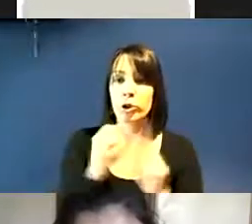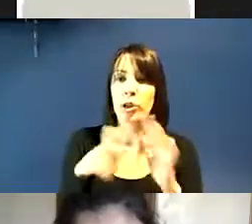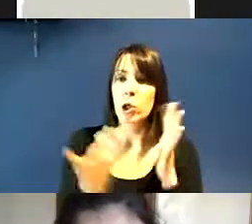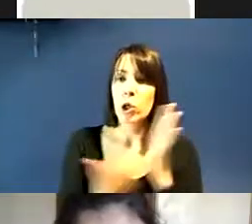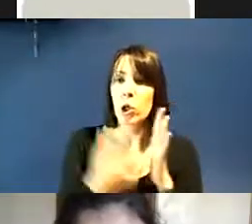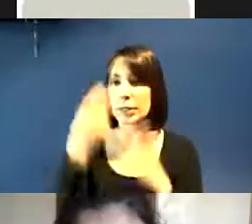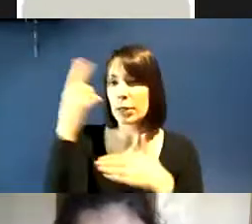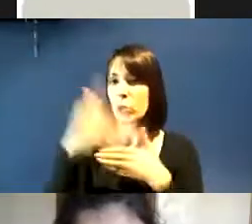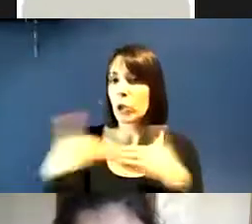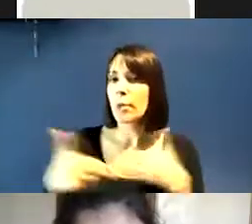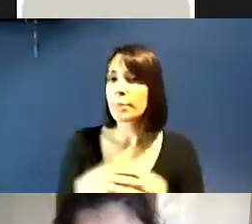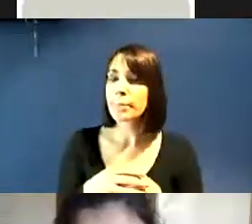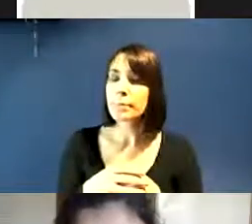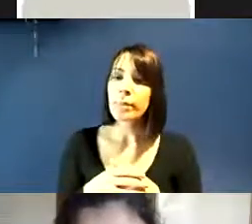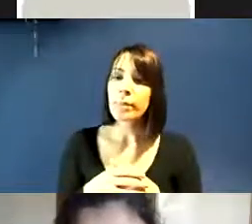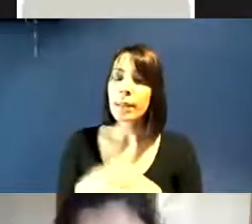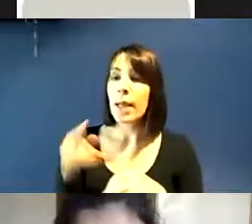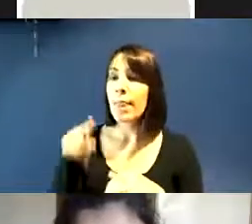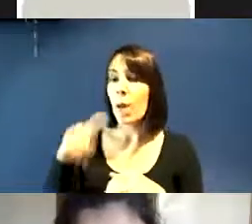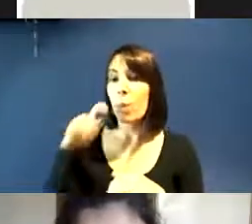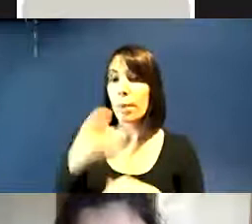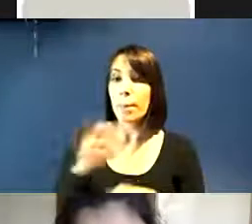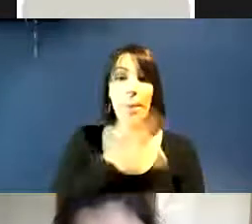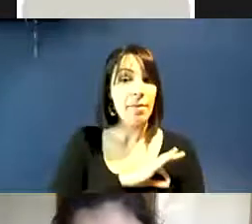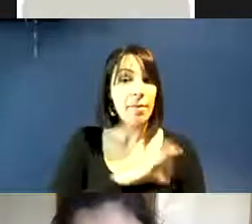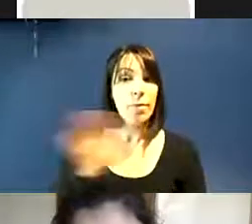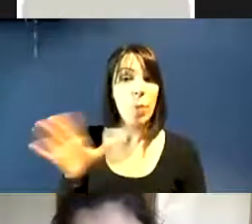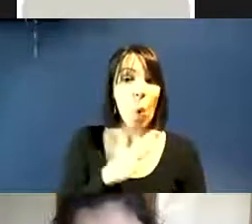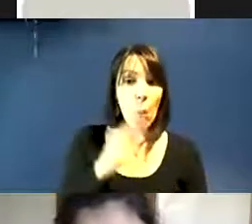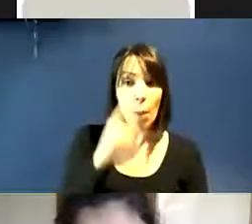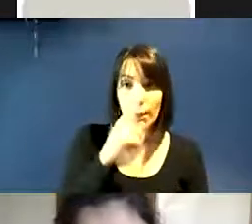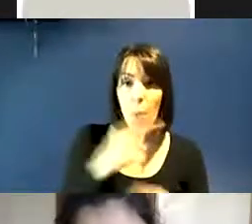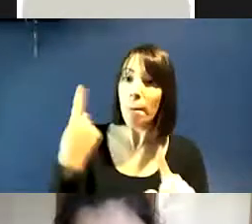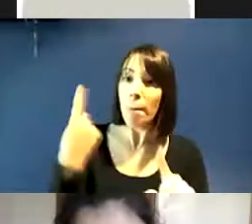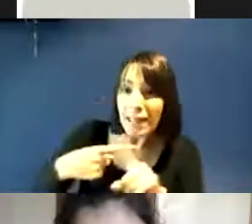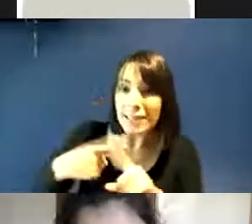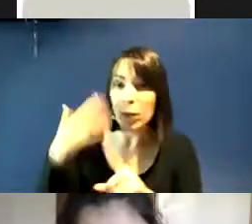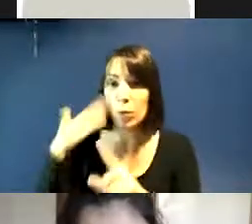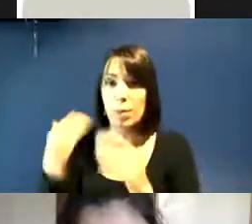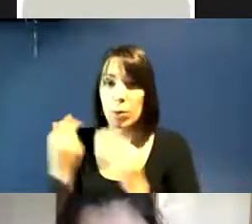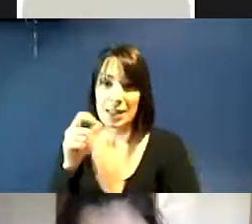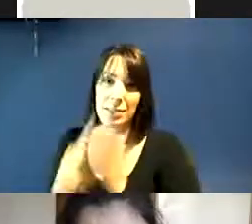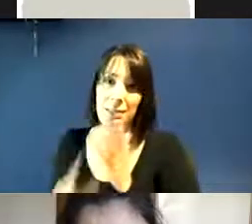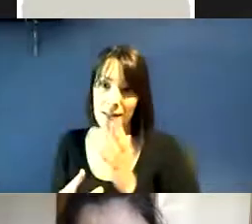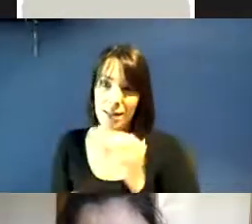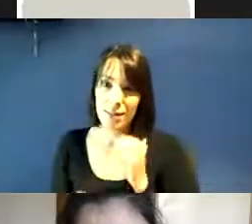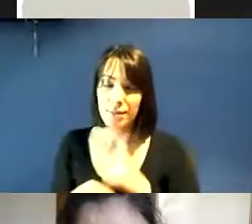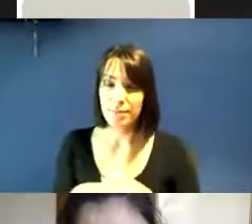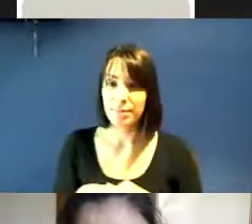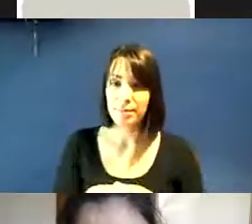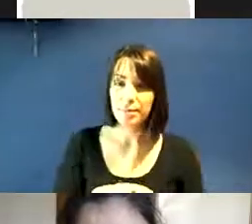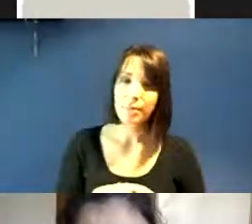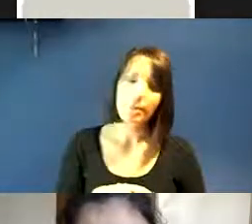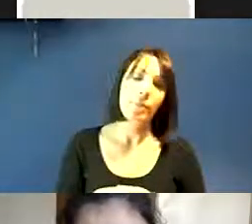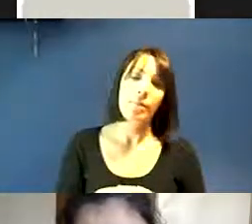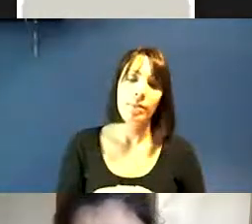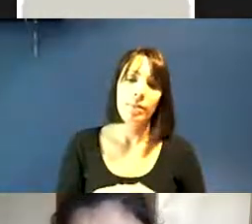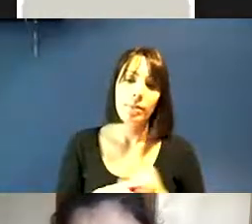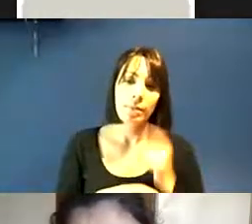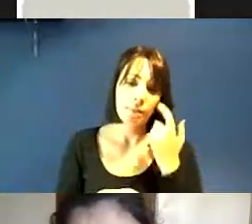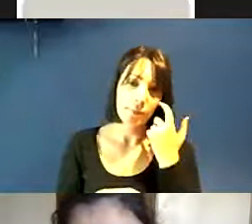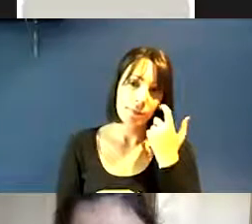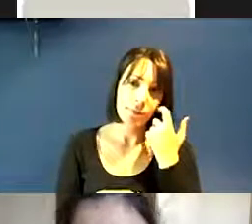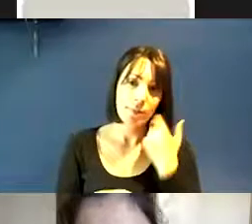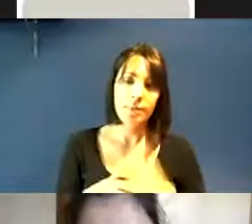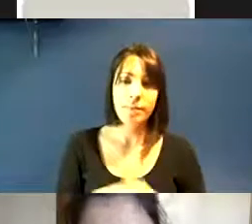people, as well as women with disabilities specifically, who are experiencing this kind of inequality at the intersection of disability